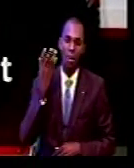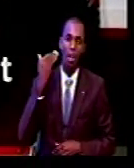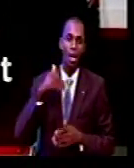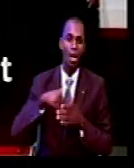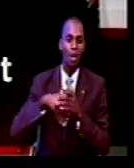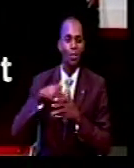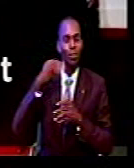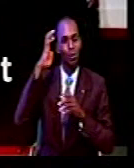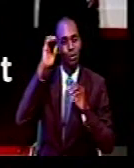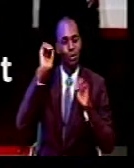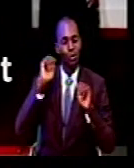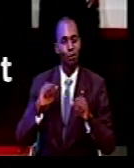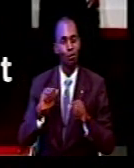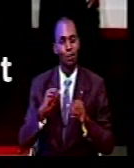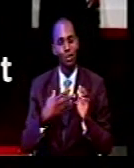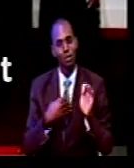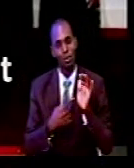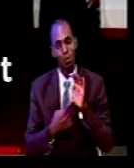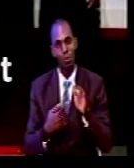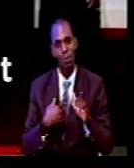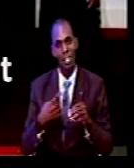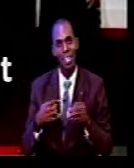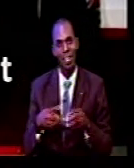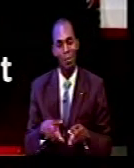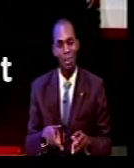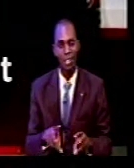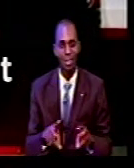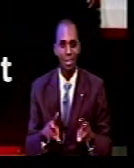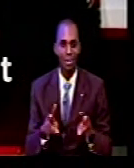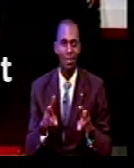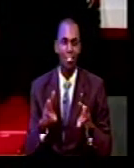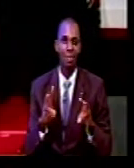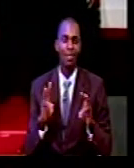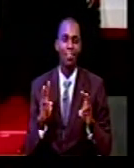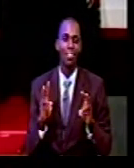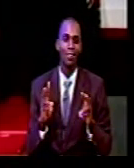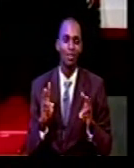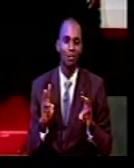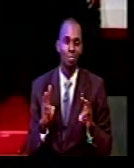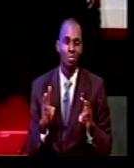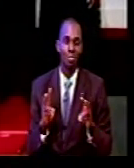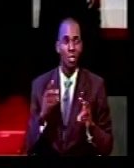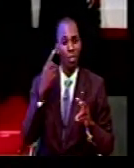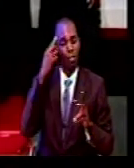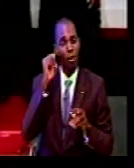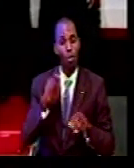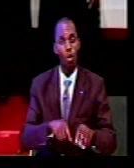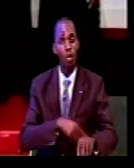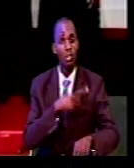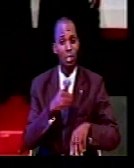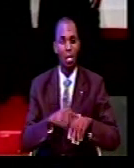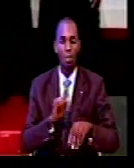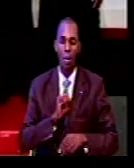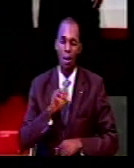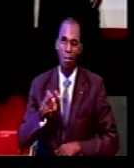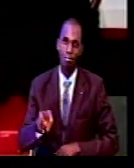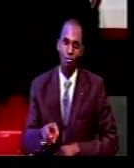grace. I'm so glad that I found out He will bring me out and show me the way.